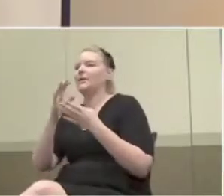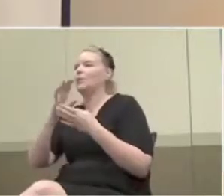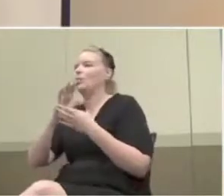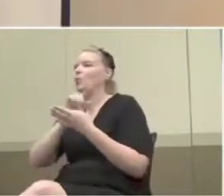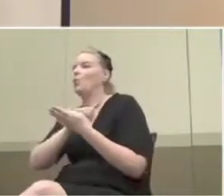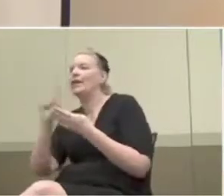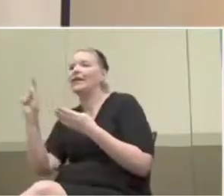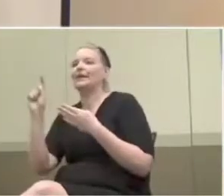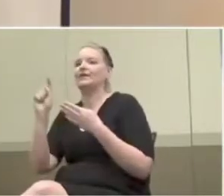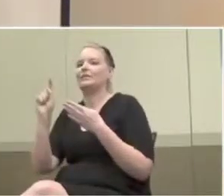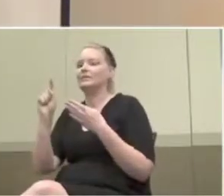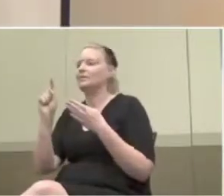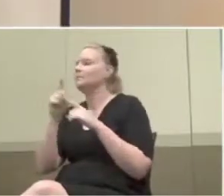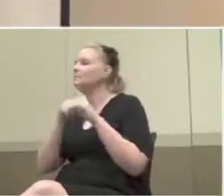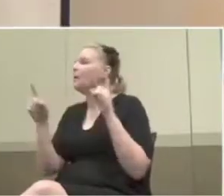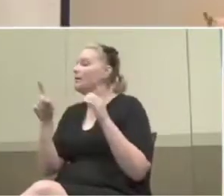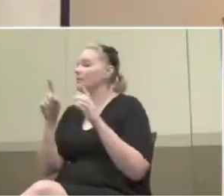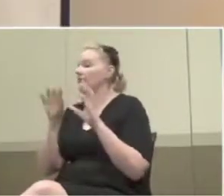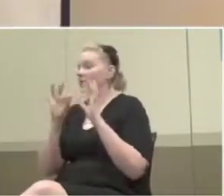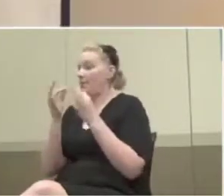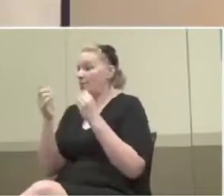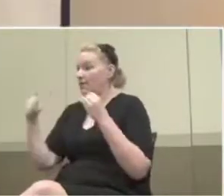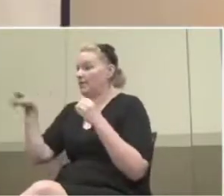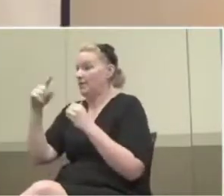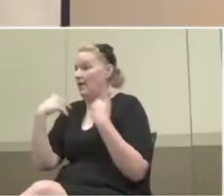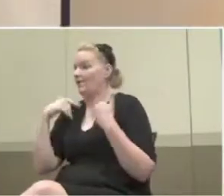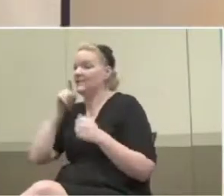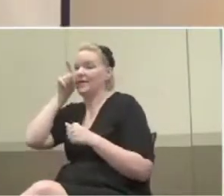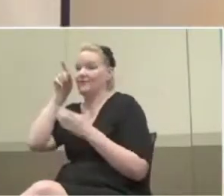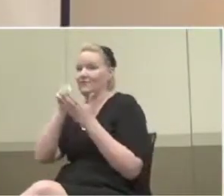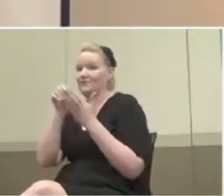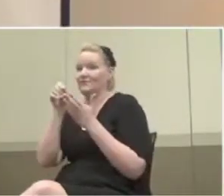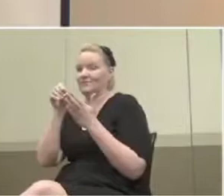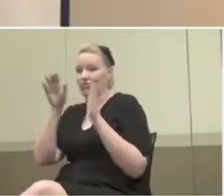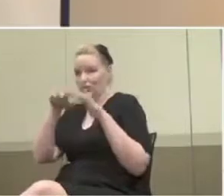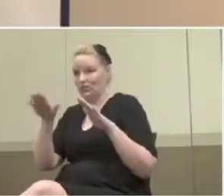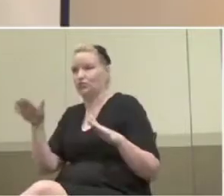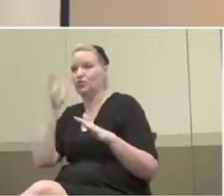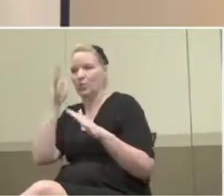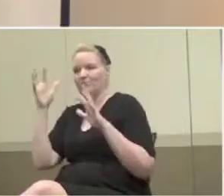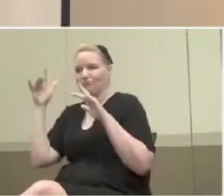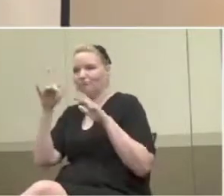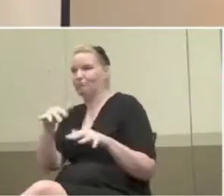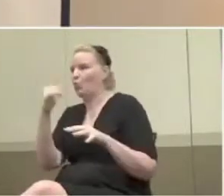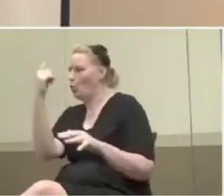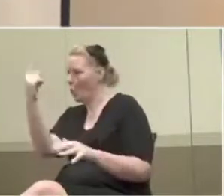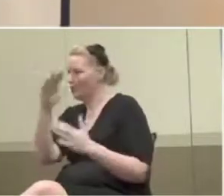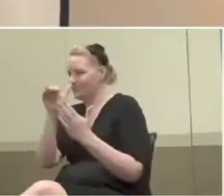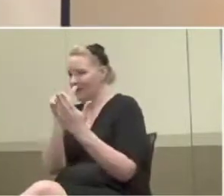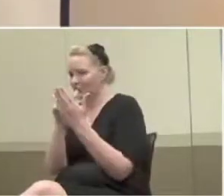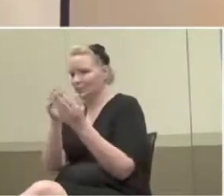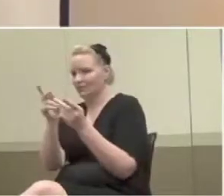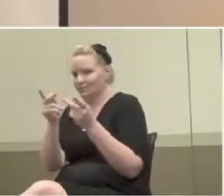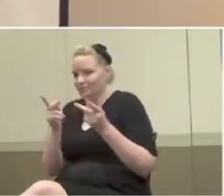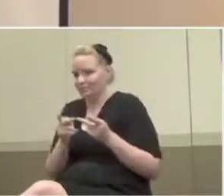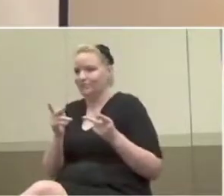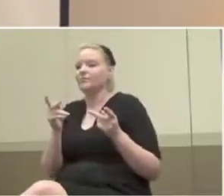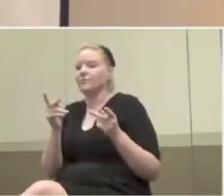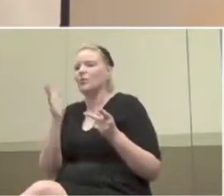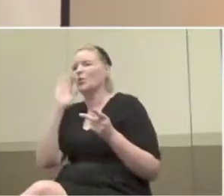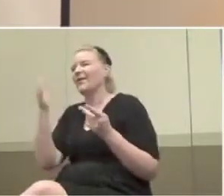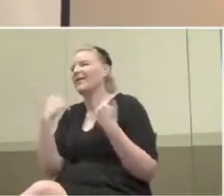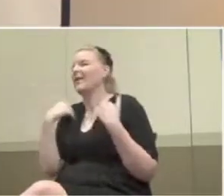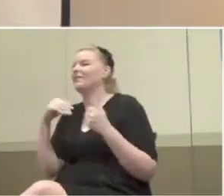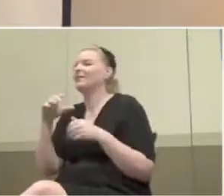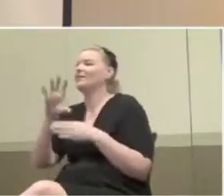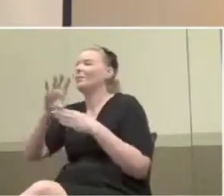families who have deaf children will come together once a year at a centralized location in the state, and they'll have a weekend or sometimes a